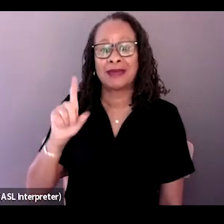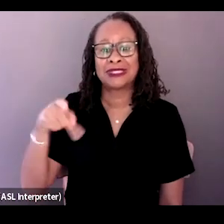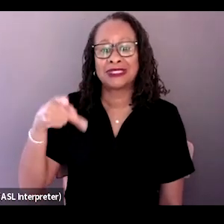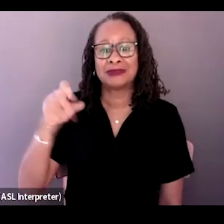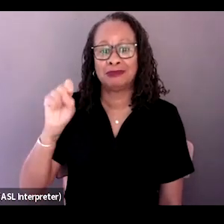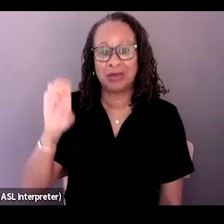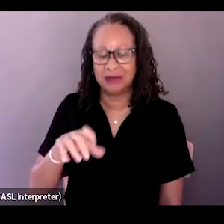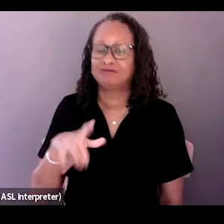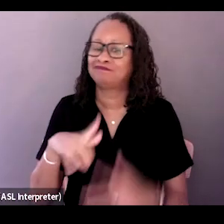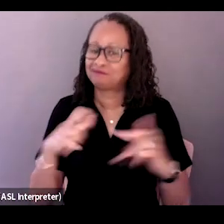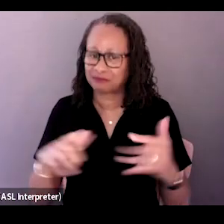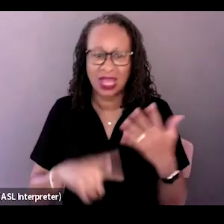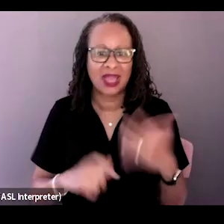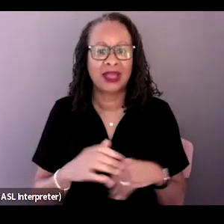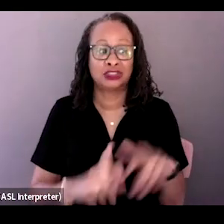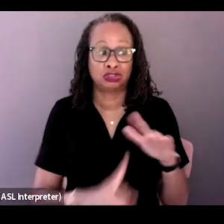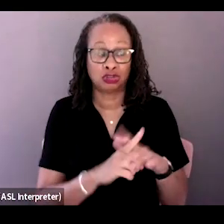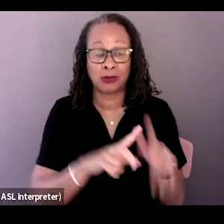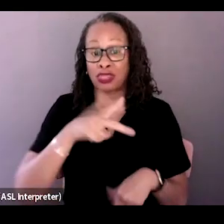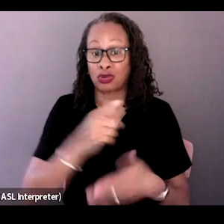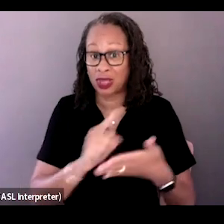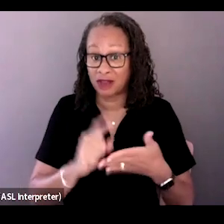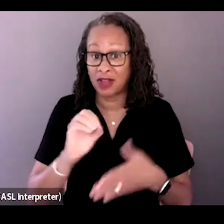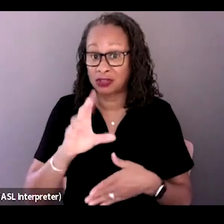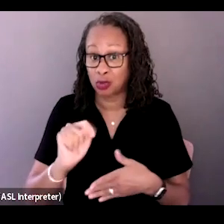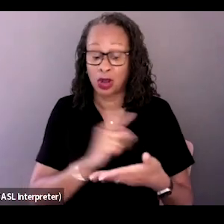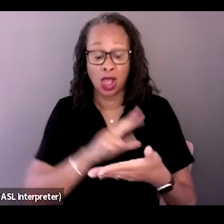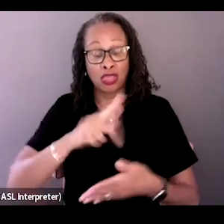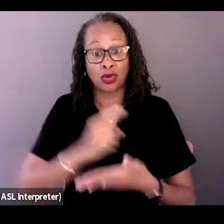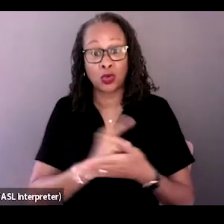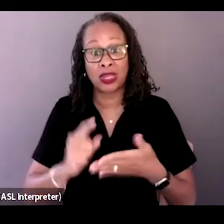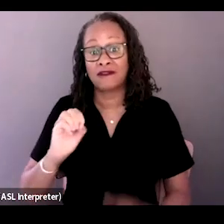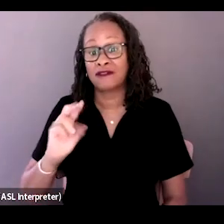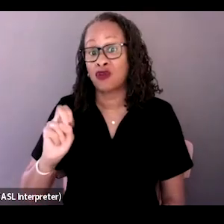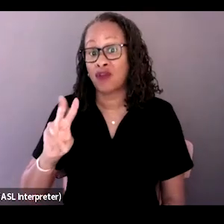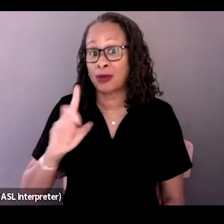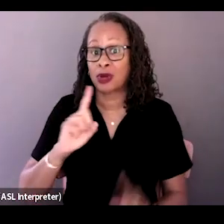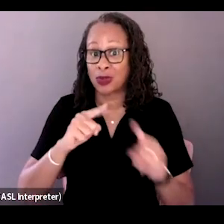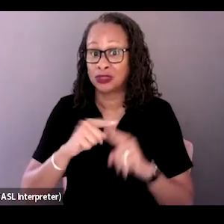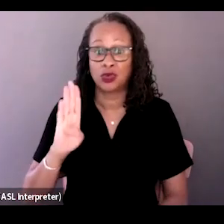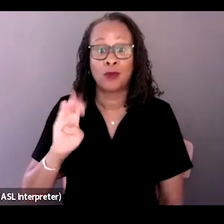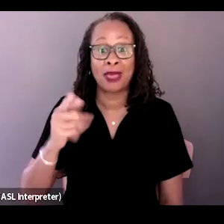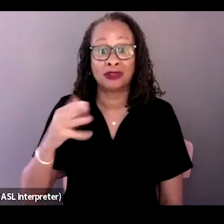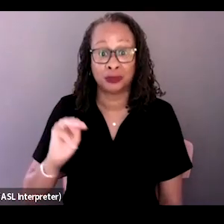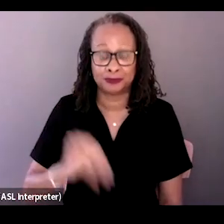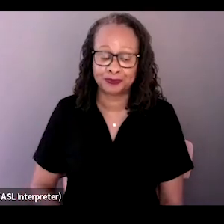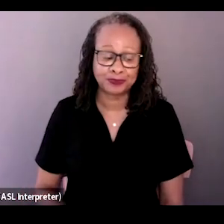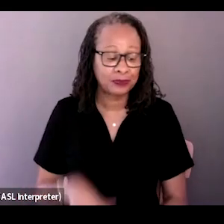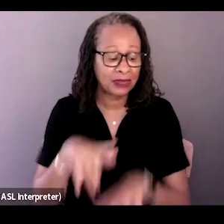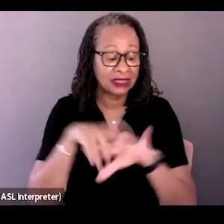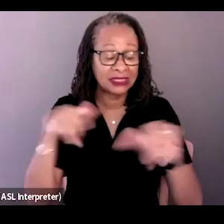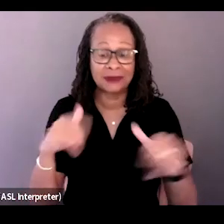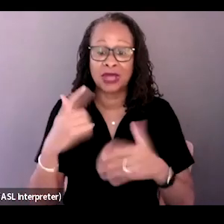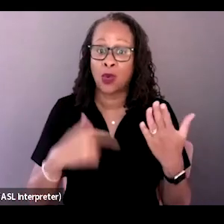the Congo, and he was there twice, third week of October and third week of November. But what happens at the same time is that